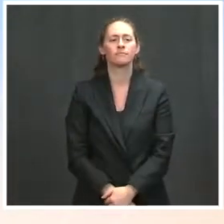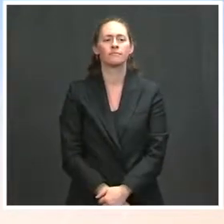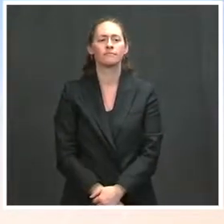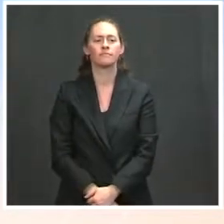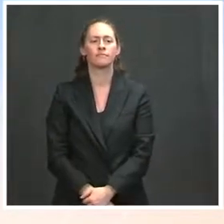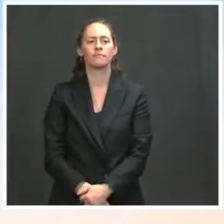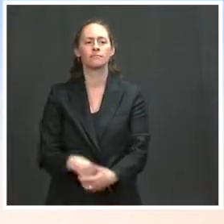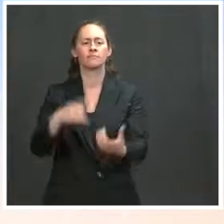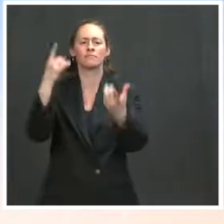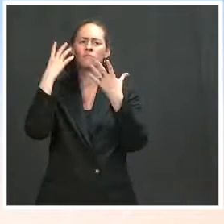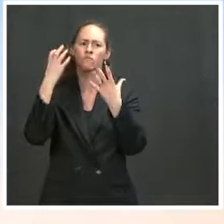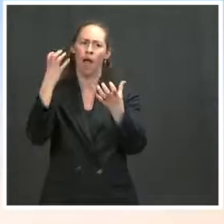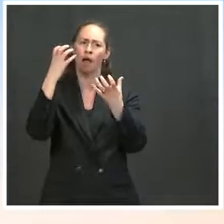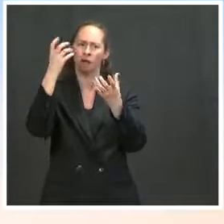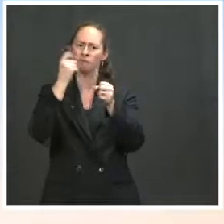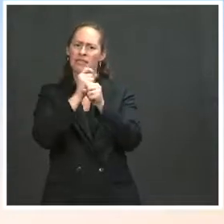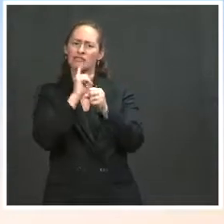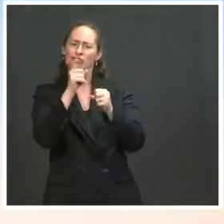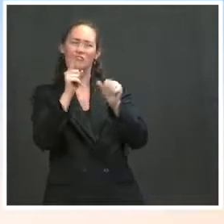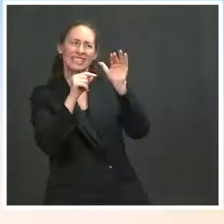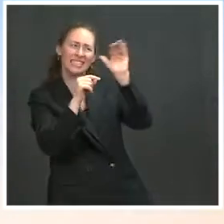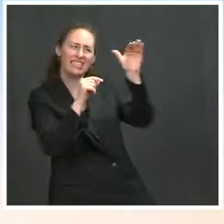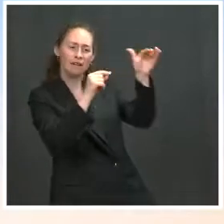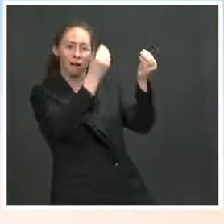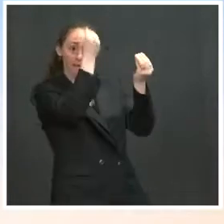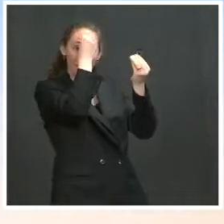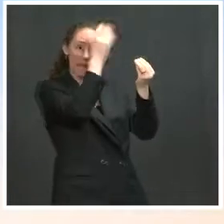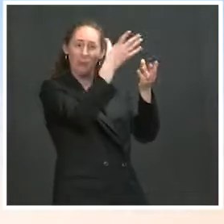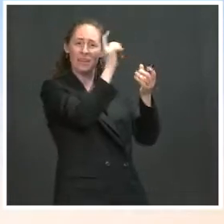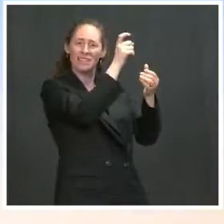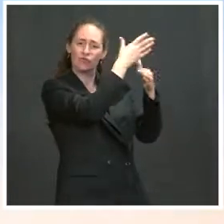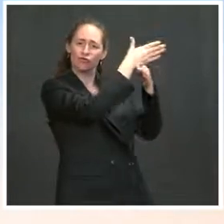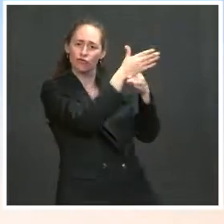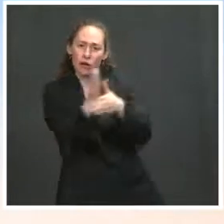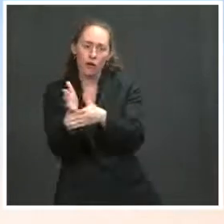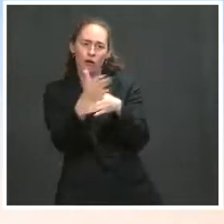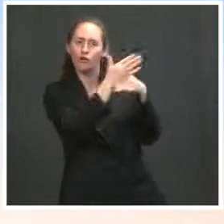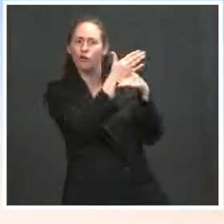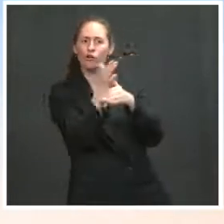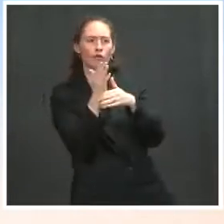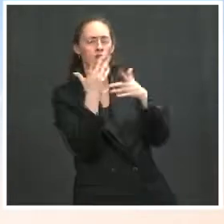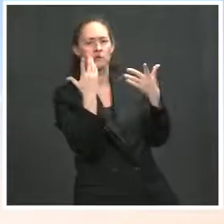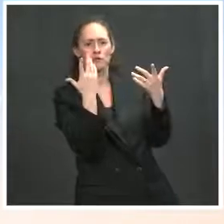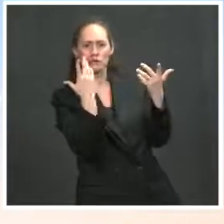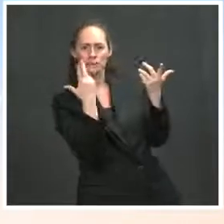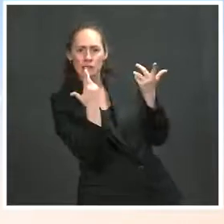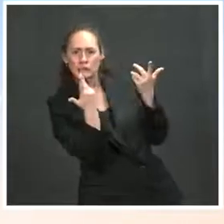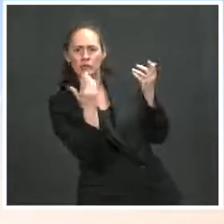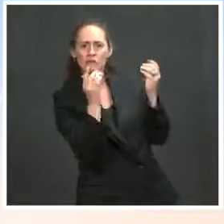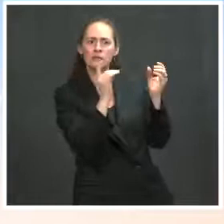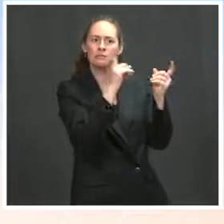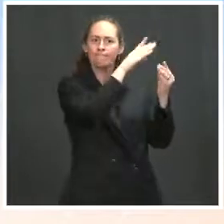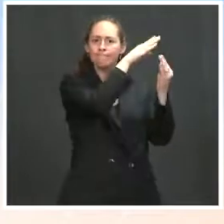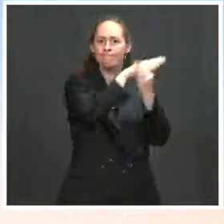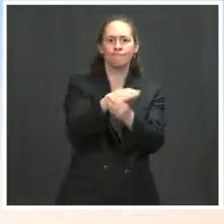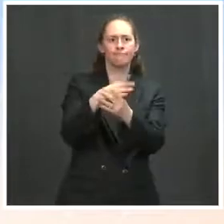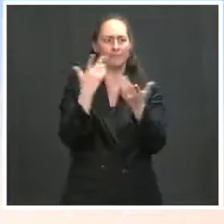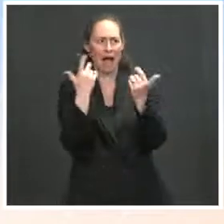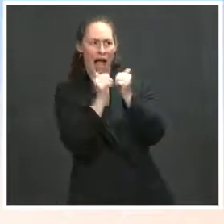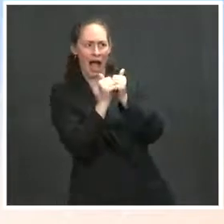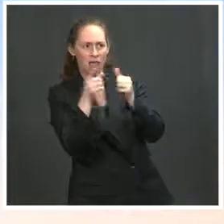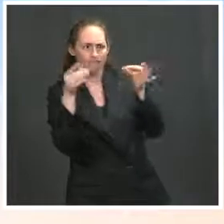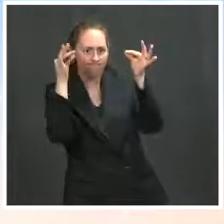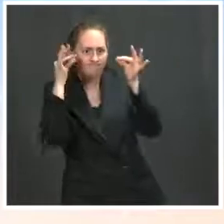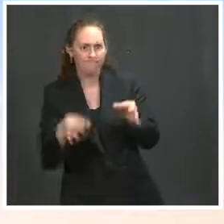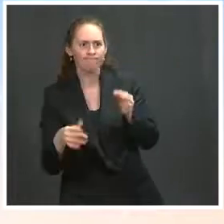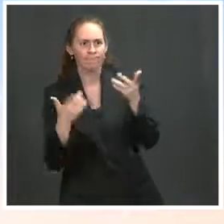right, making sure that we're getting more information so we can, it's hard to prejudge these things, right? It's hard to make pronouncements of something when you